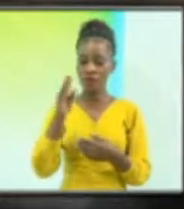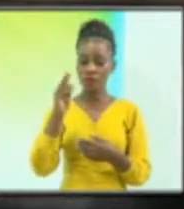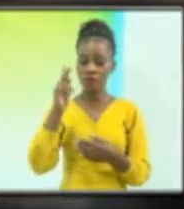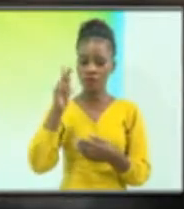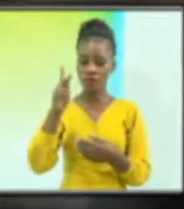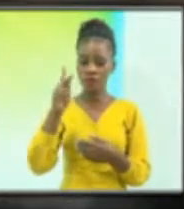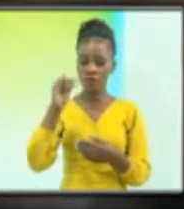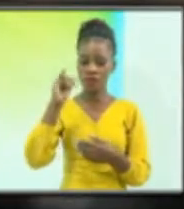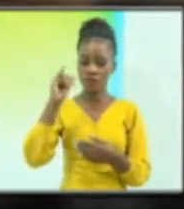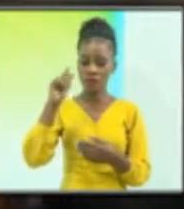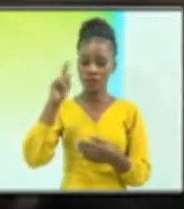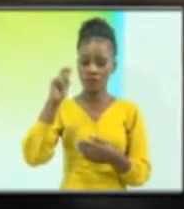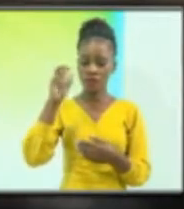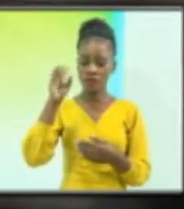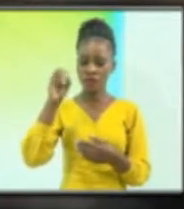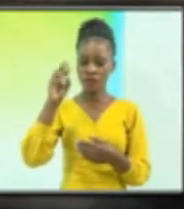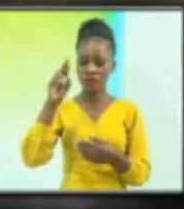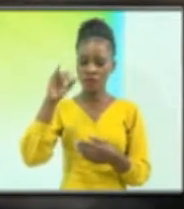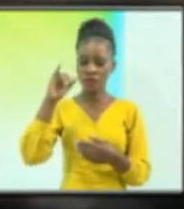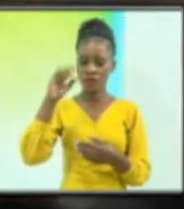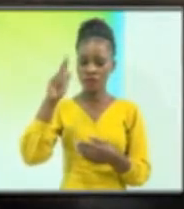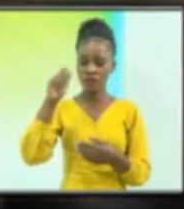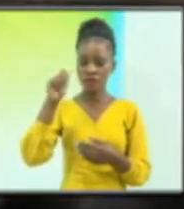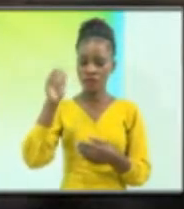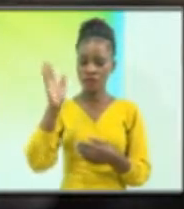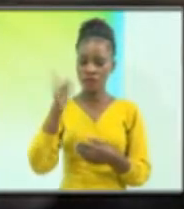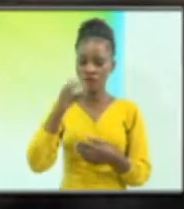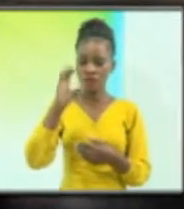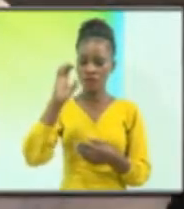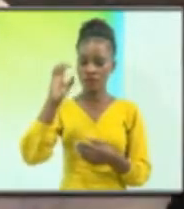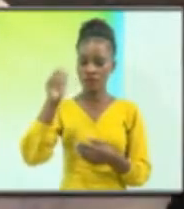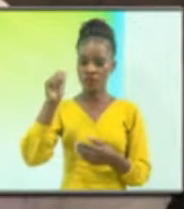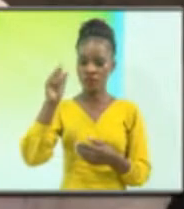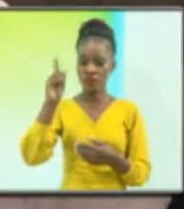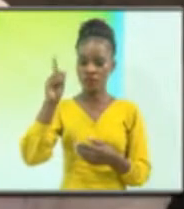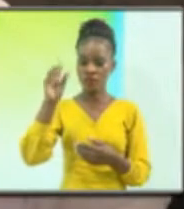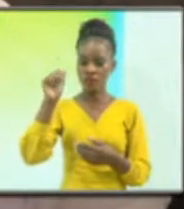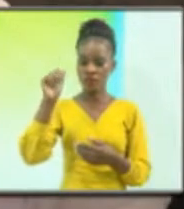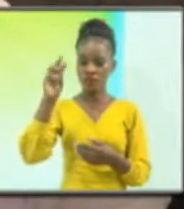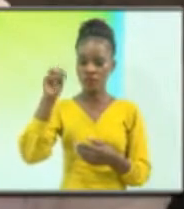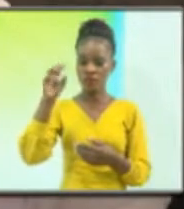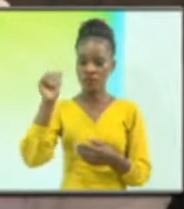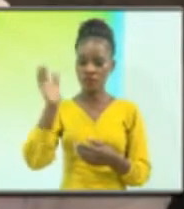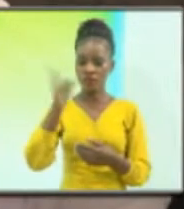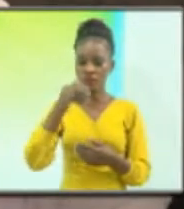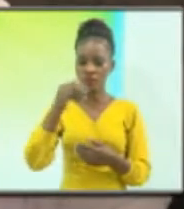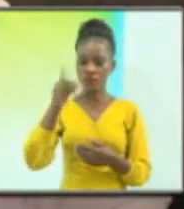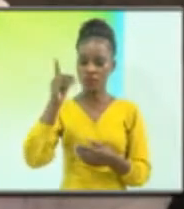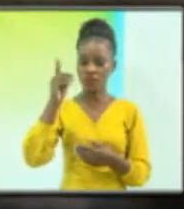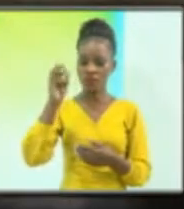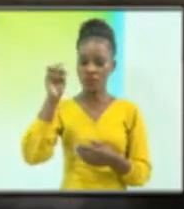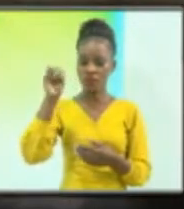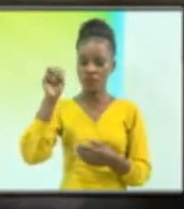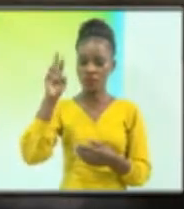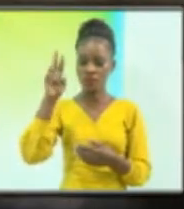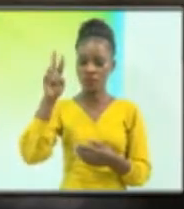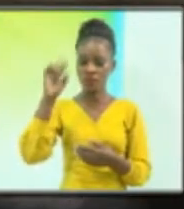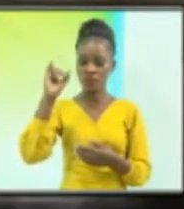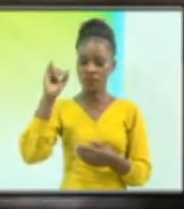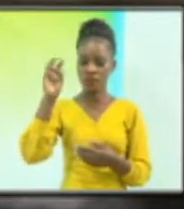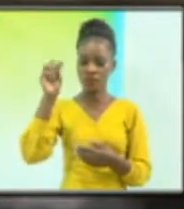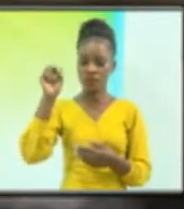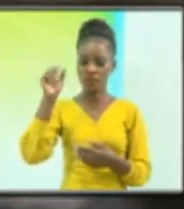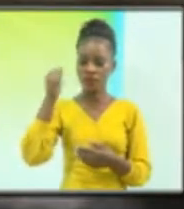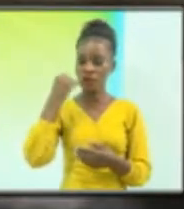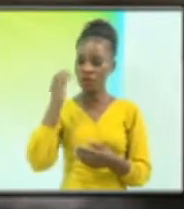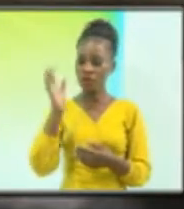Pretoria, recently in Canada. We are going to Denmark. We shall go to Beijing, China. Now,